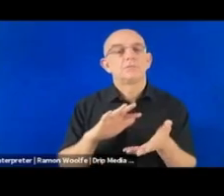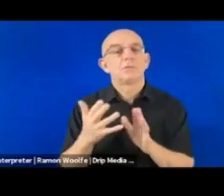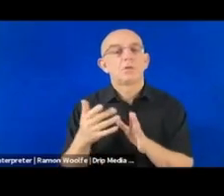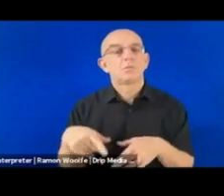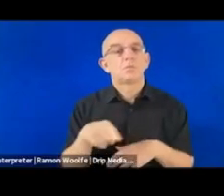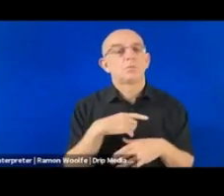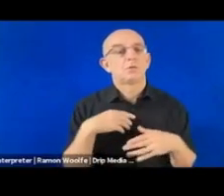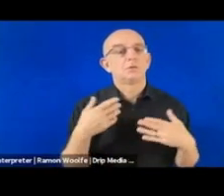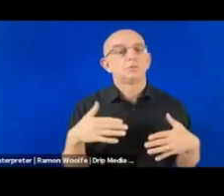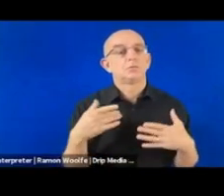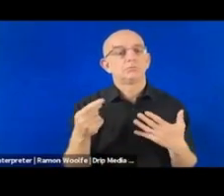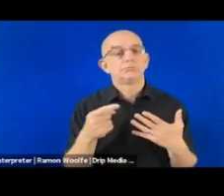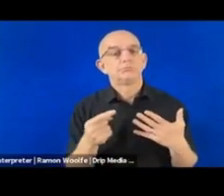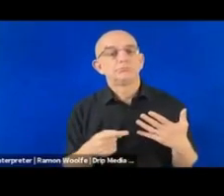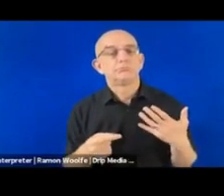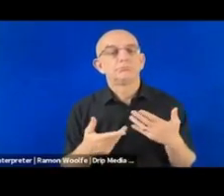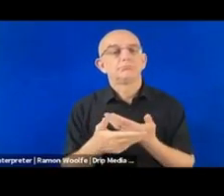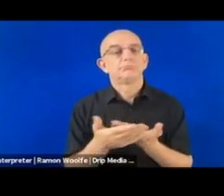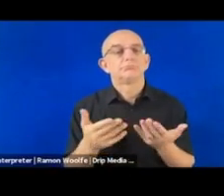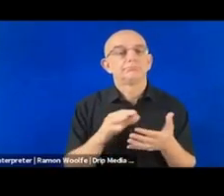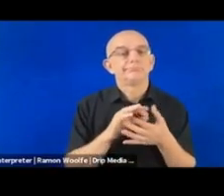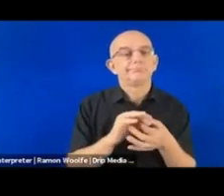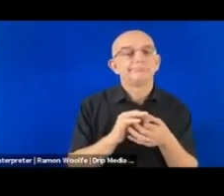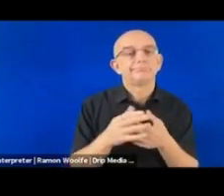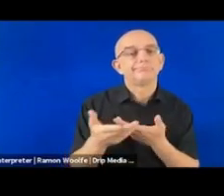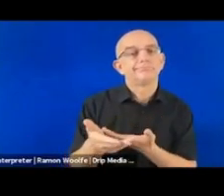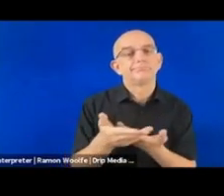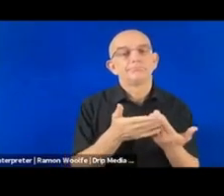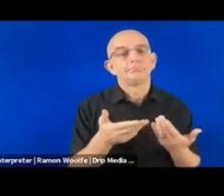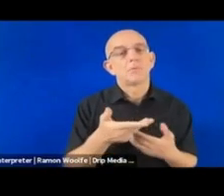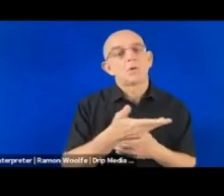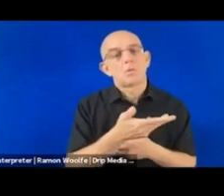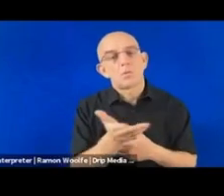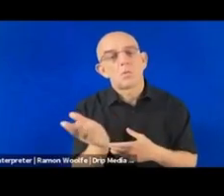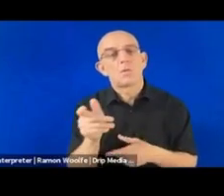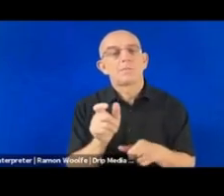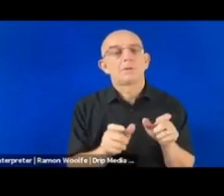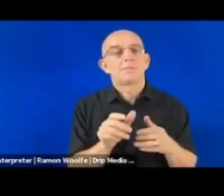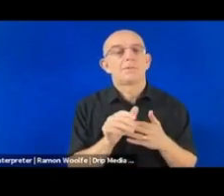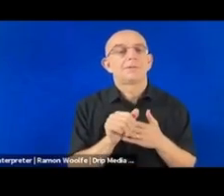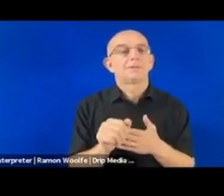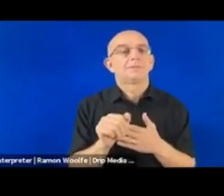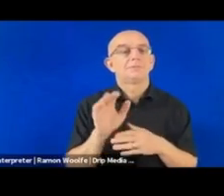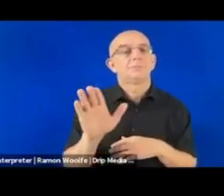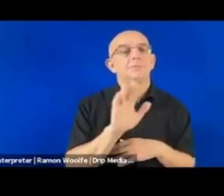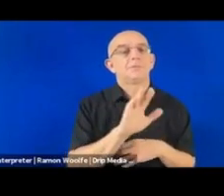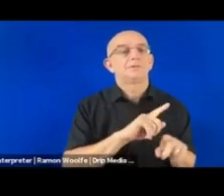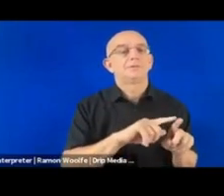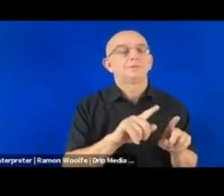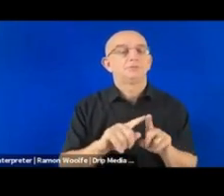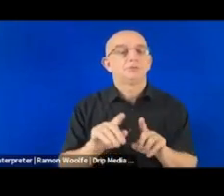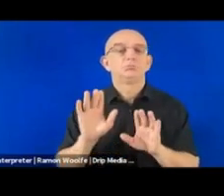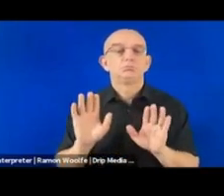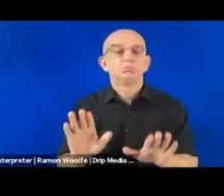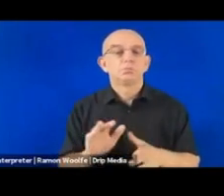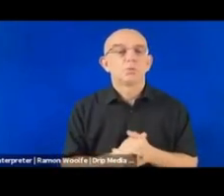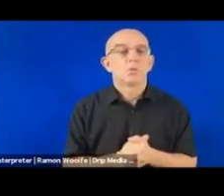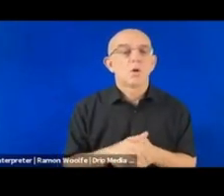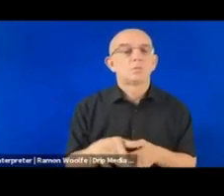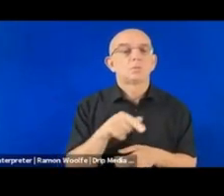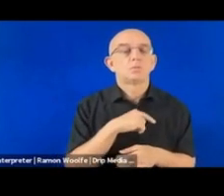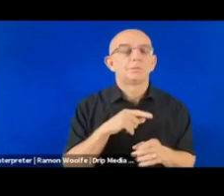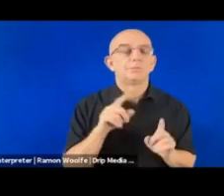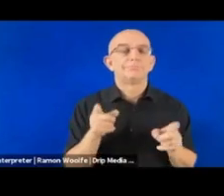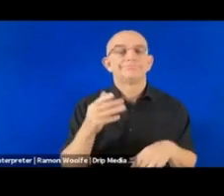performing. So also the partnership came in from the perspective of transform, where we're saying